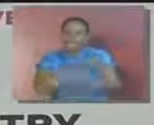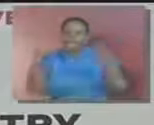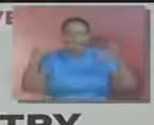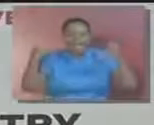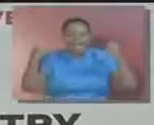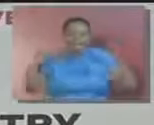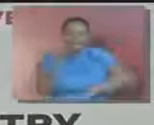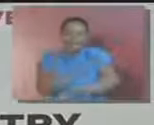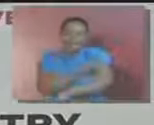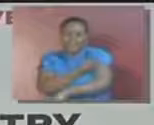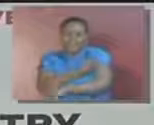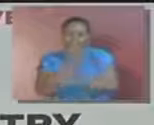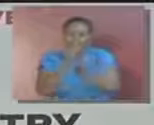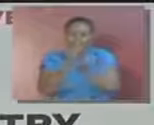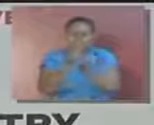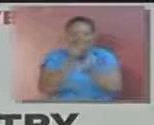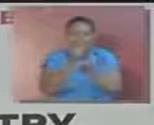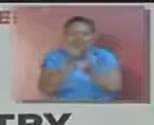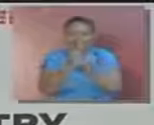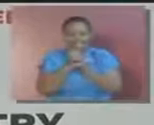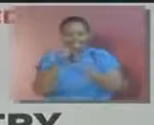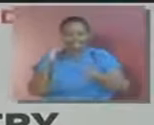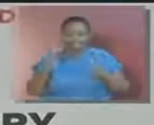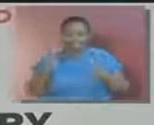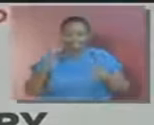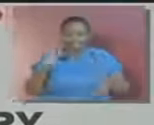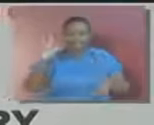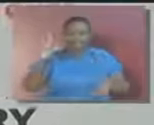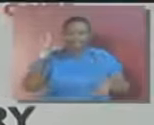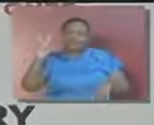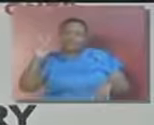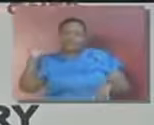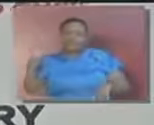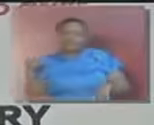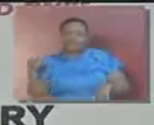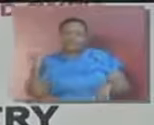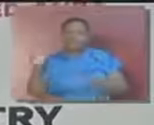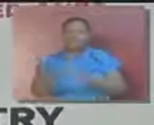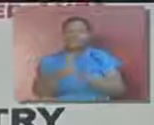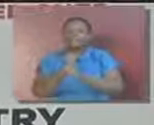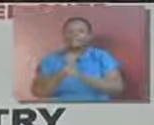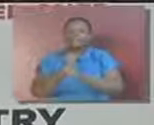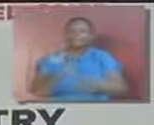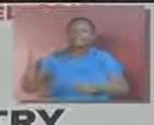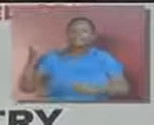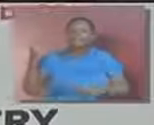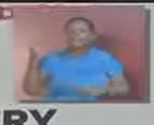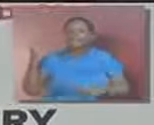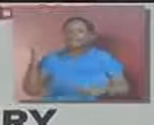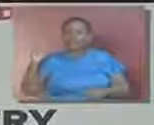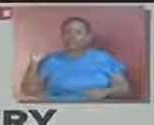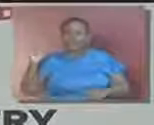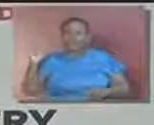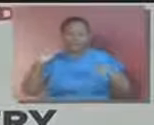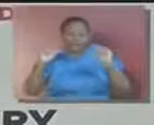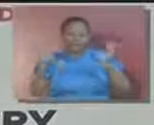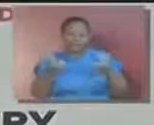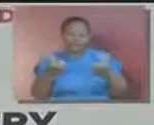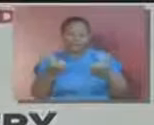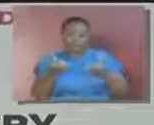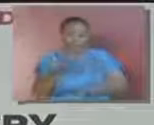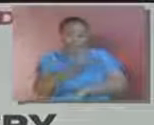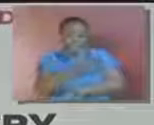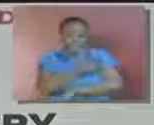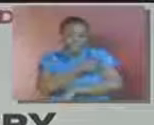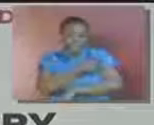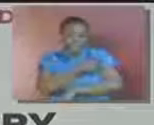already, right? Where are the second doses coming from to vaccinate those persons who have received their doses?